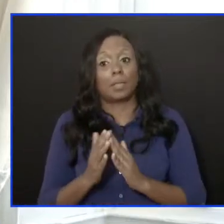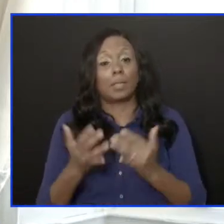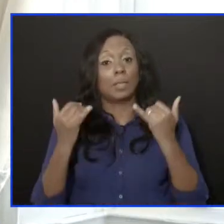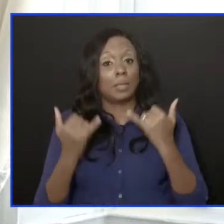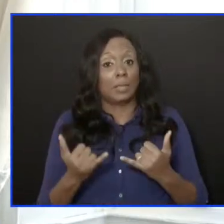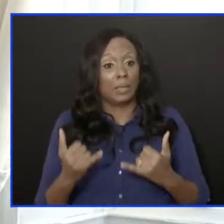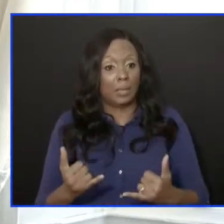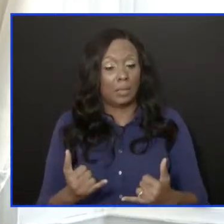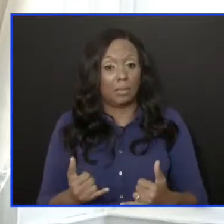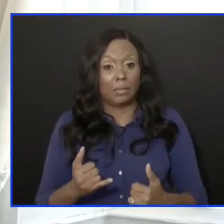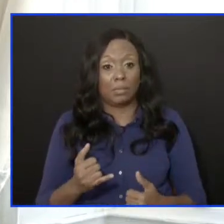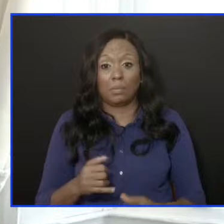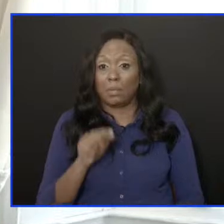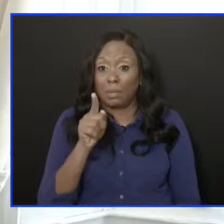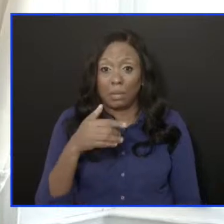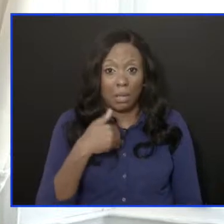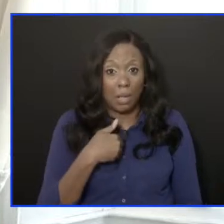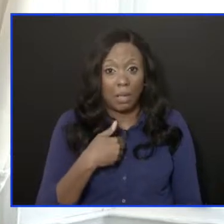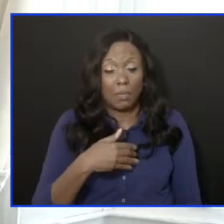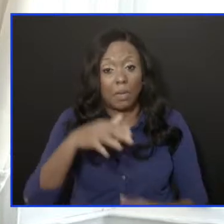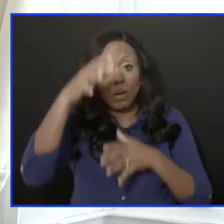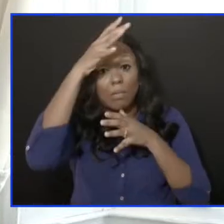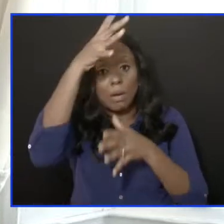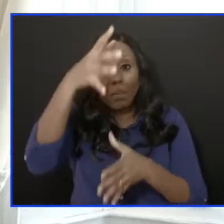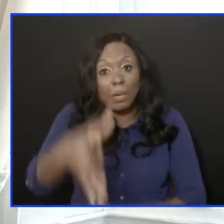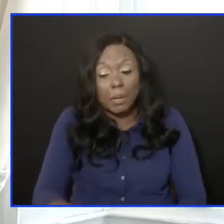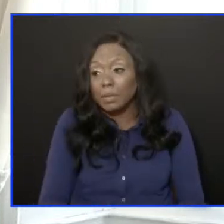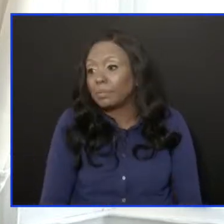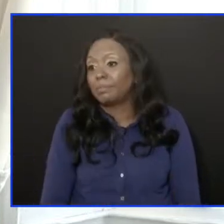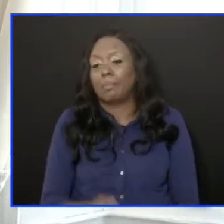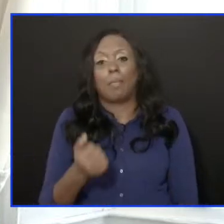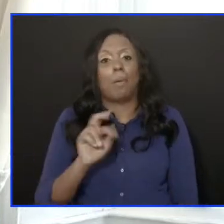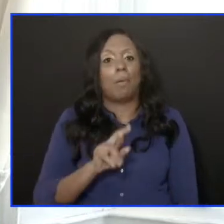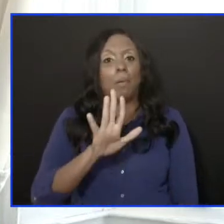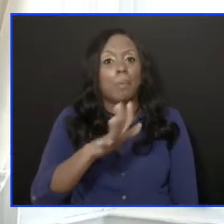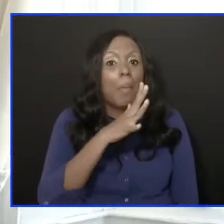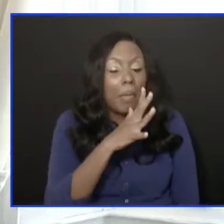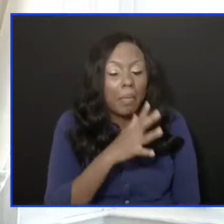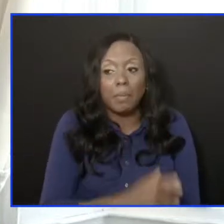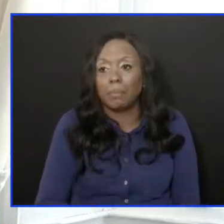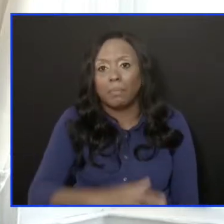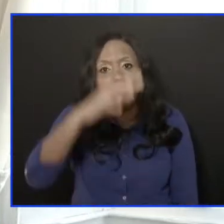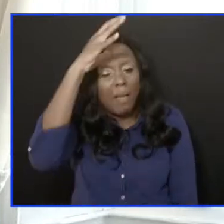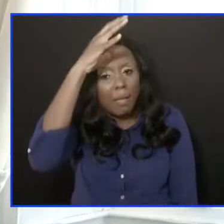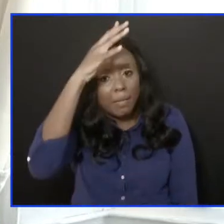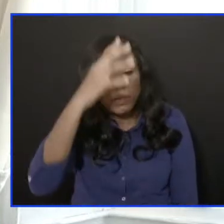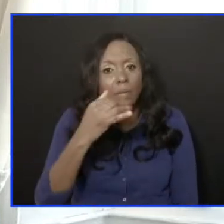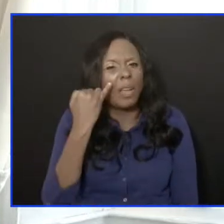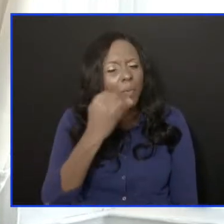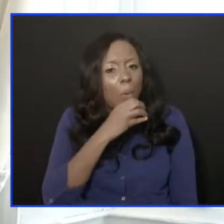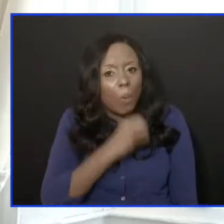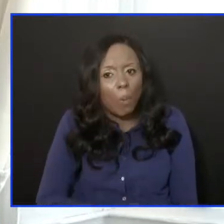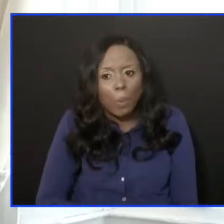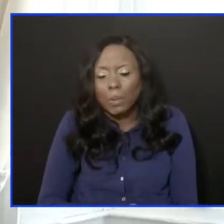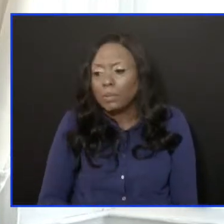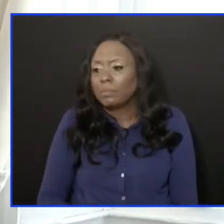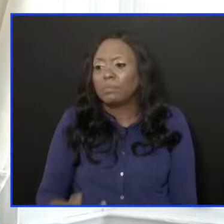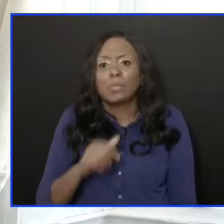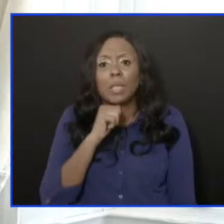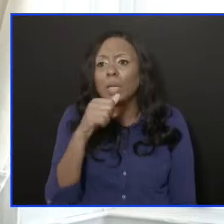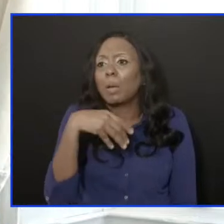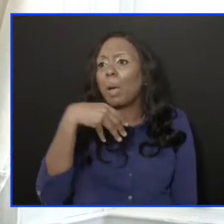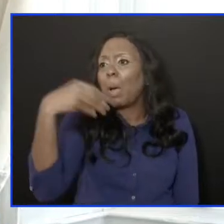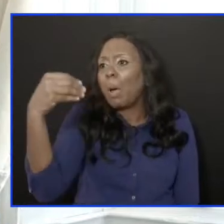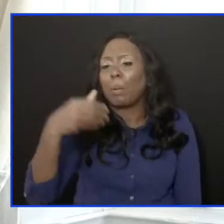for all of you who have your grandparents at home, for all of you who have your mothers and your fathers at home who are elderly, who can't help themselves, they don't go